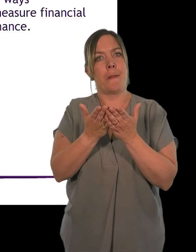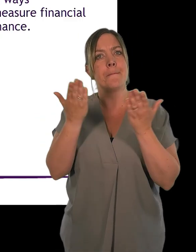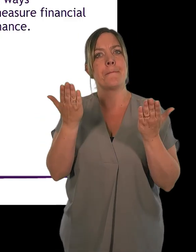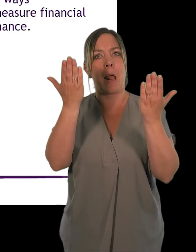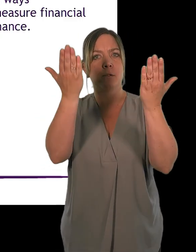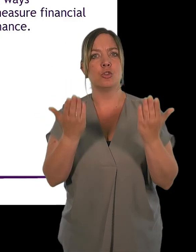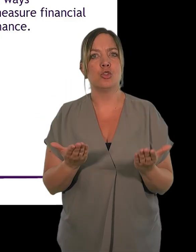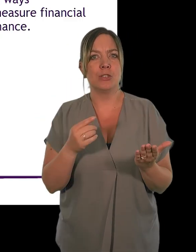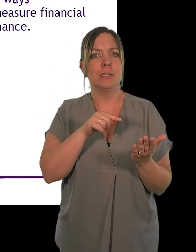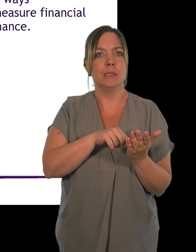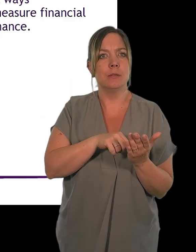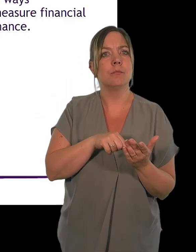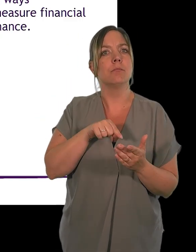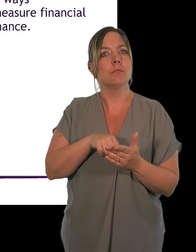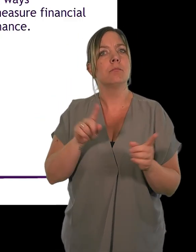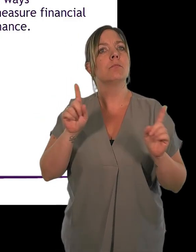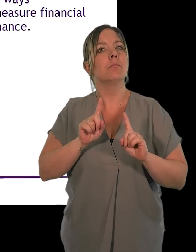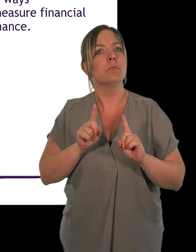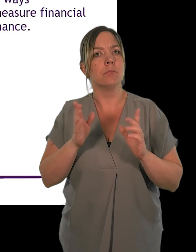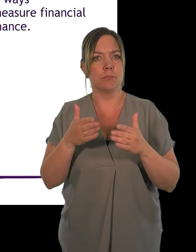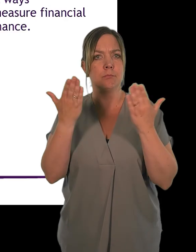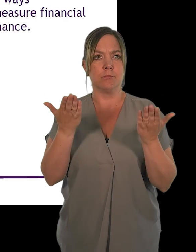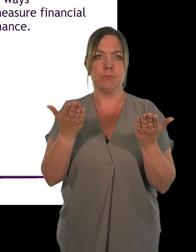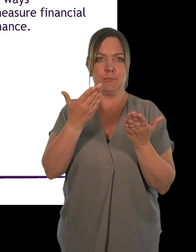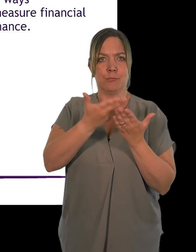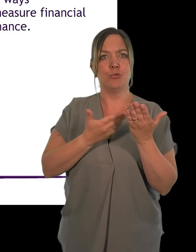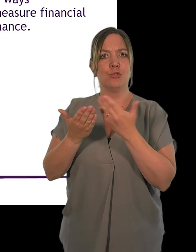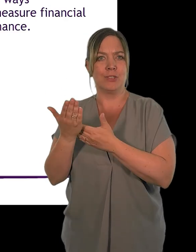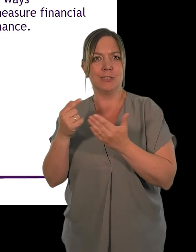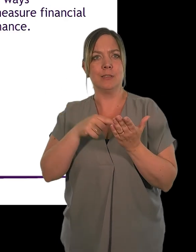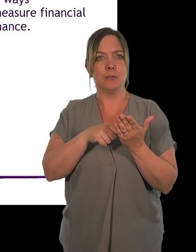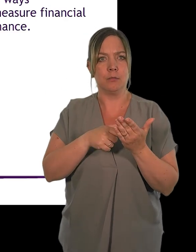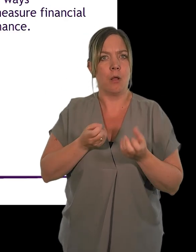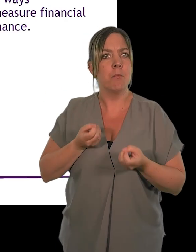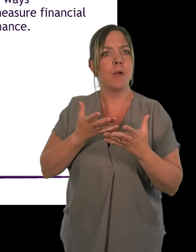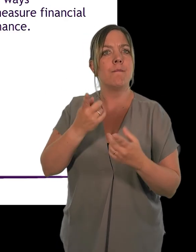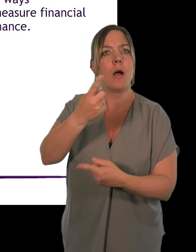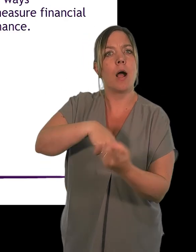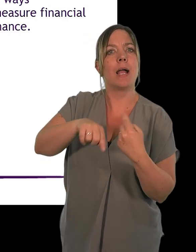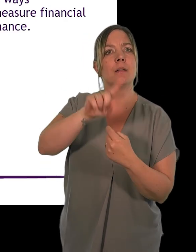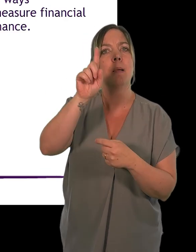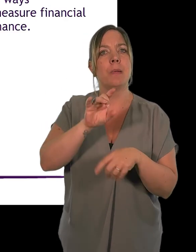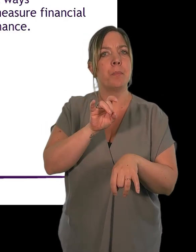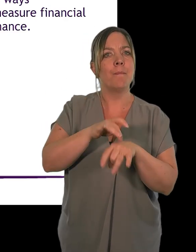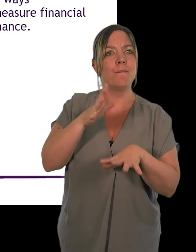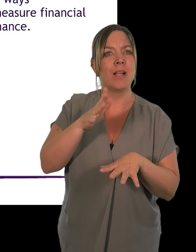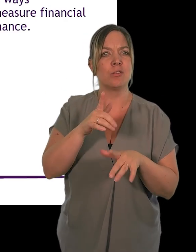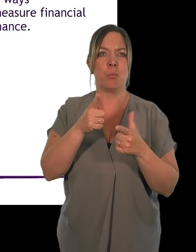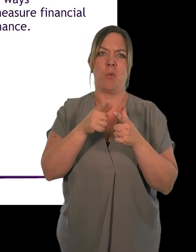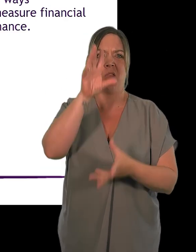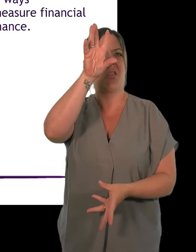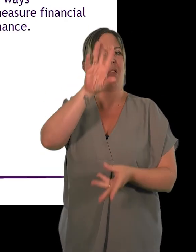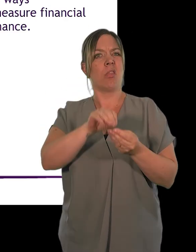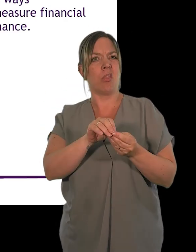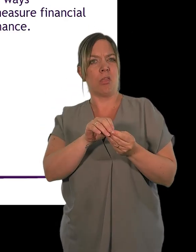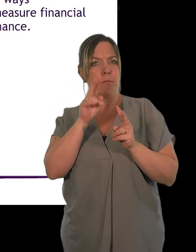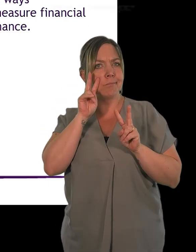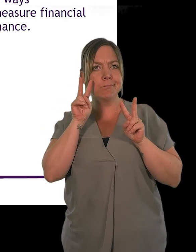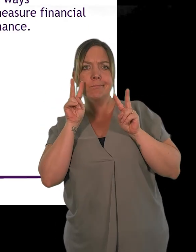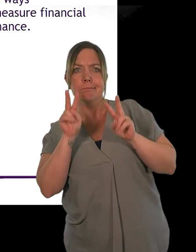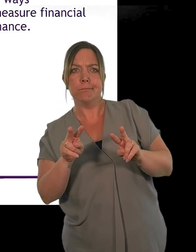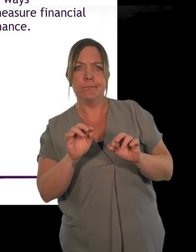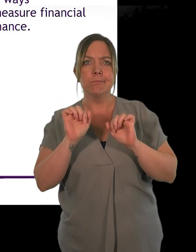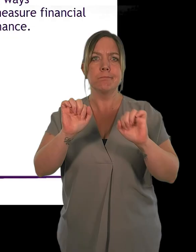The balance sheet provides people professionals with a snapshot of the state of finances in terms of